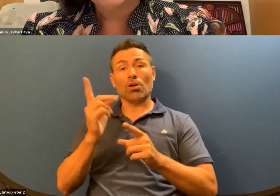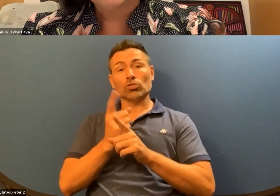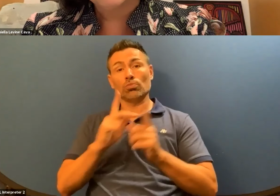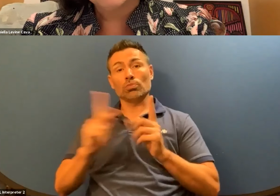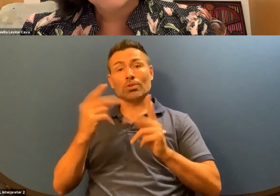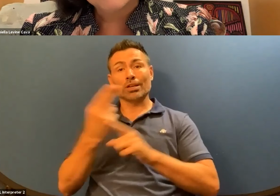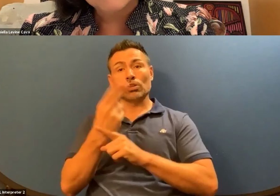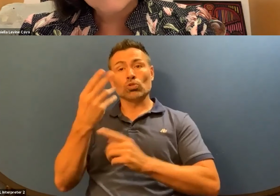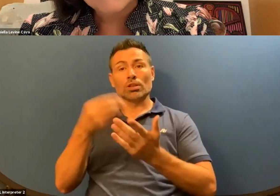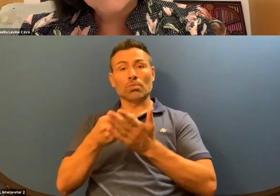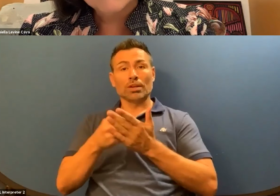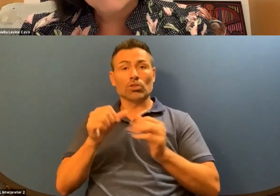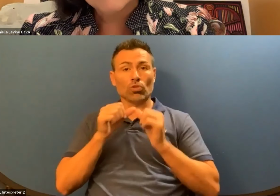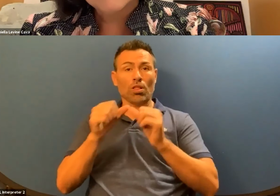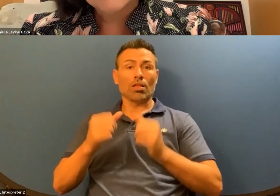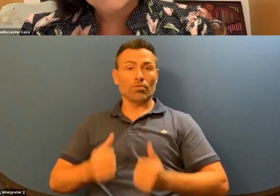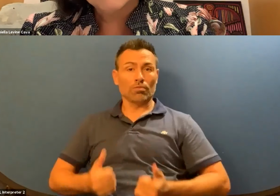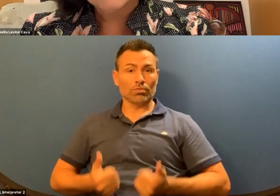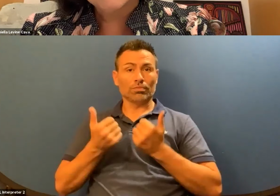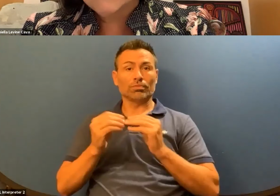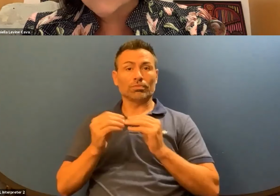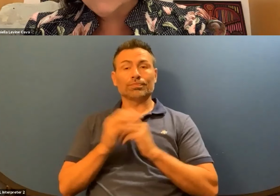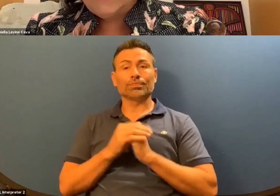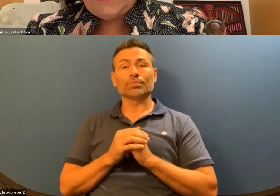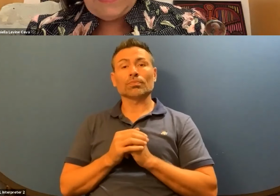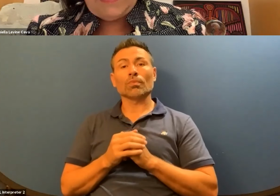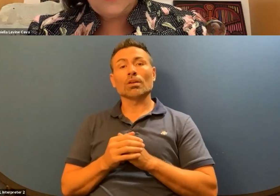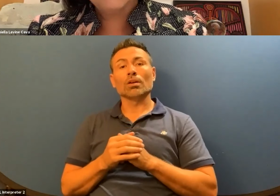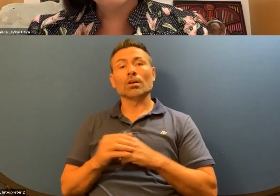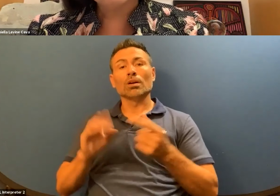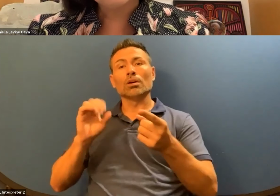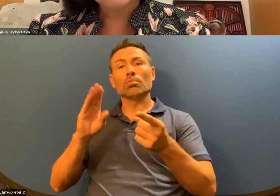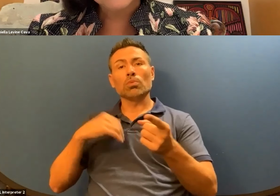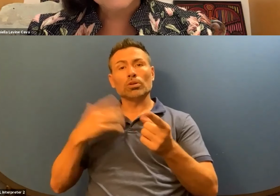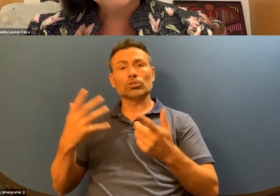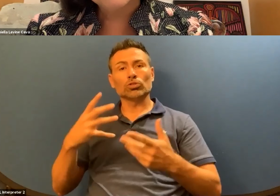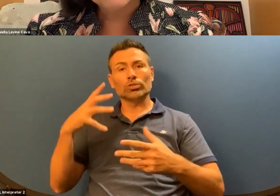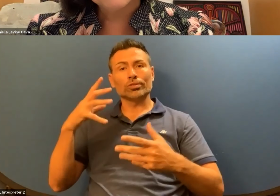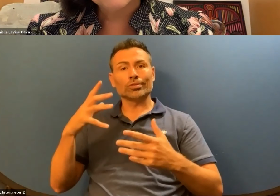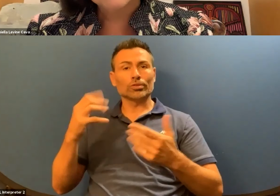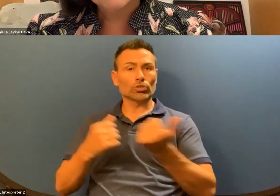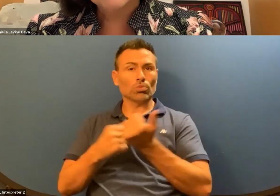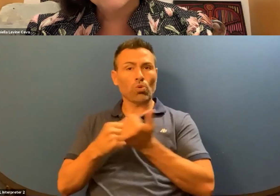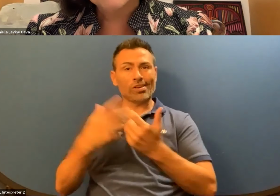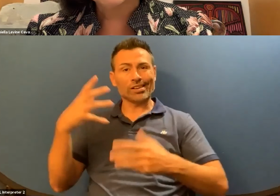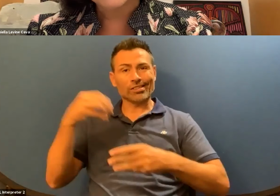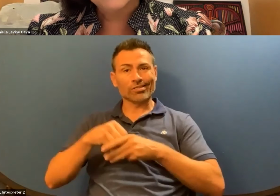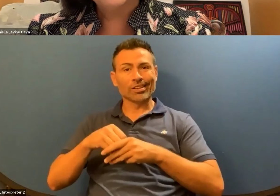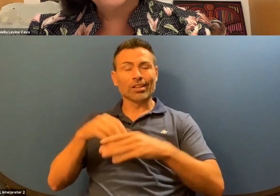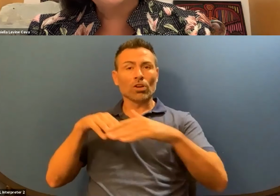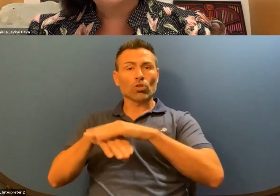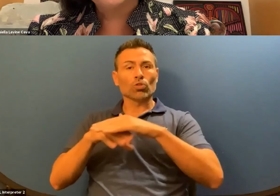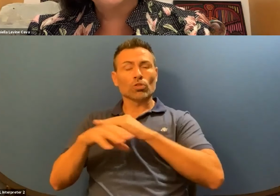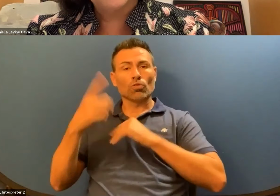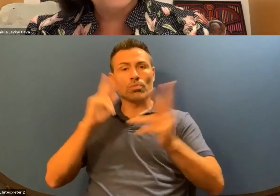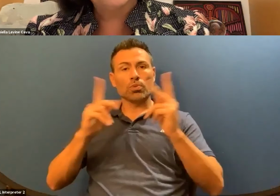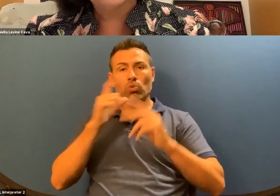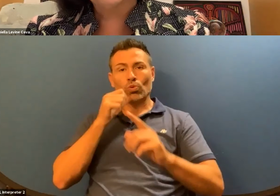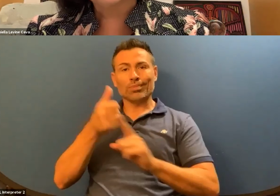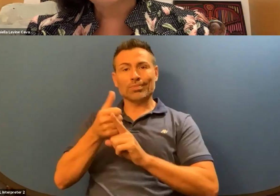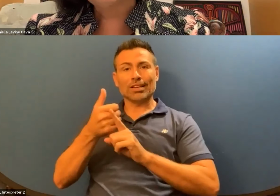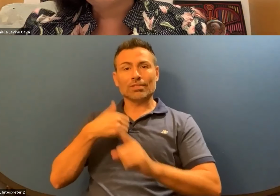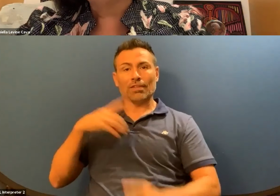support, Commissioner Bovo, increased inclusion in all parts of society for individuals with disabilities? Why or why not? And